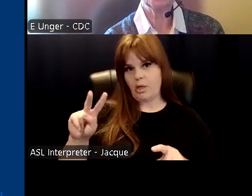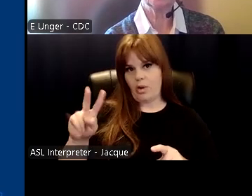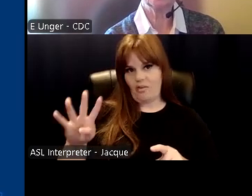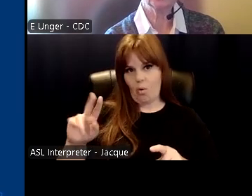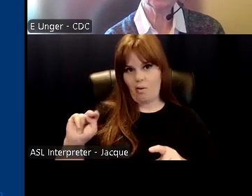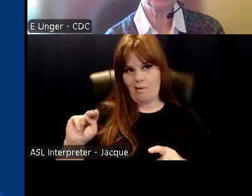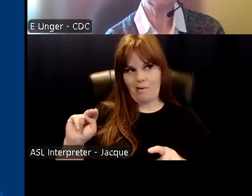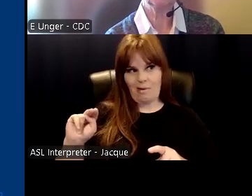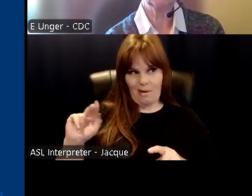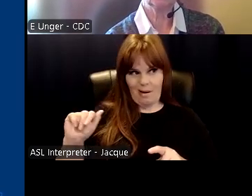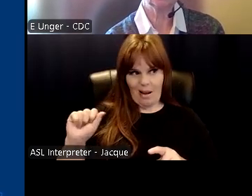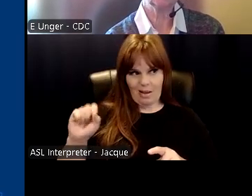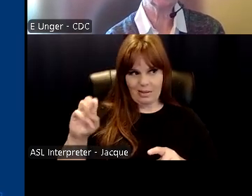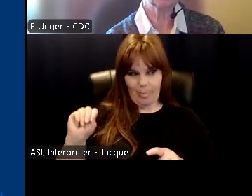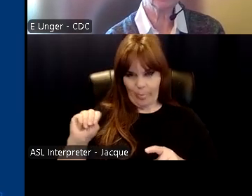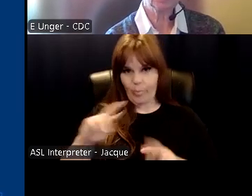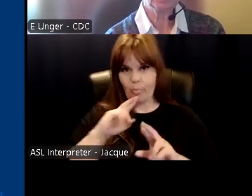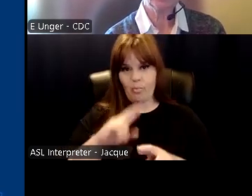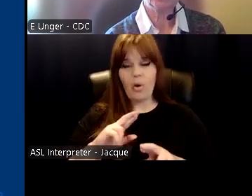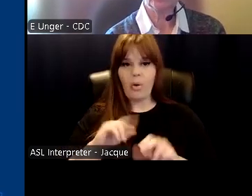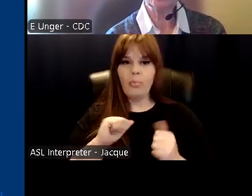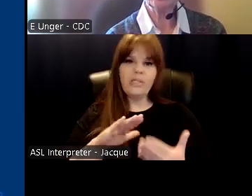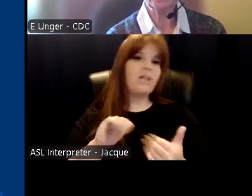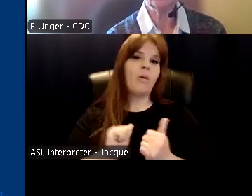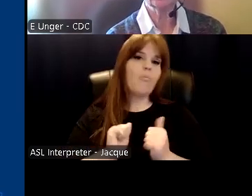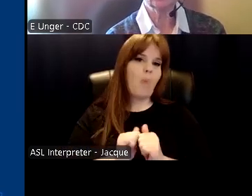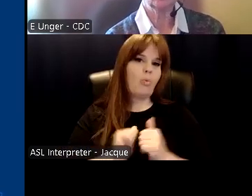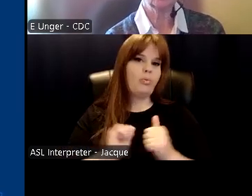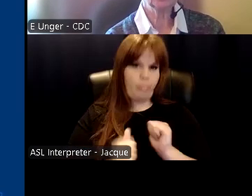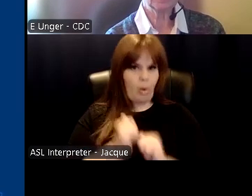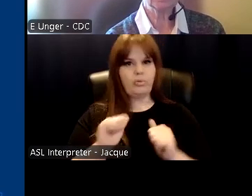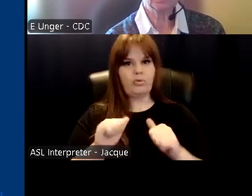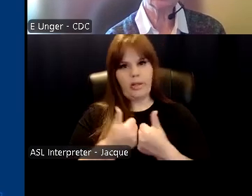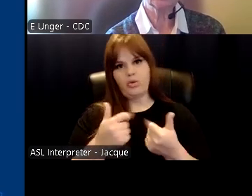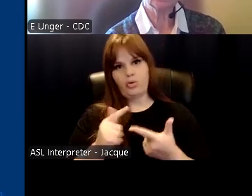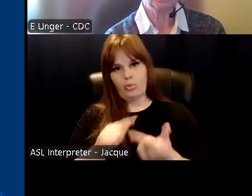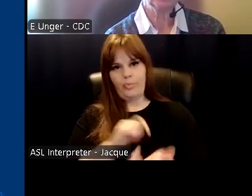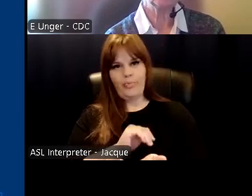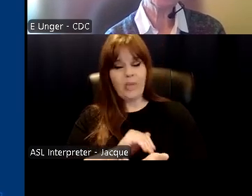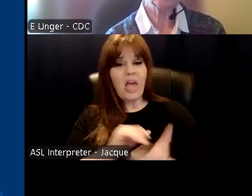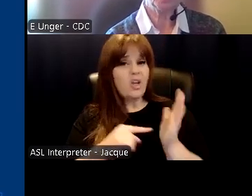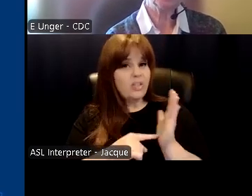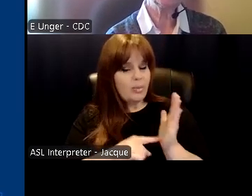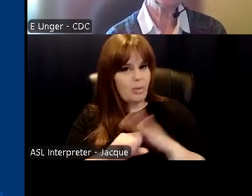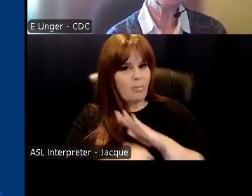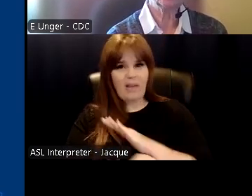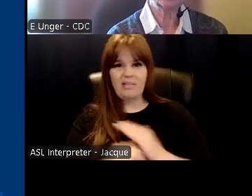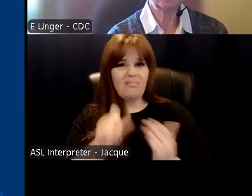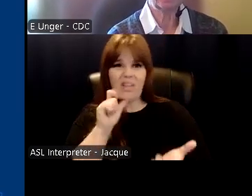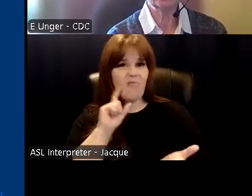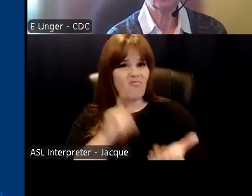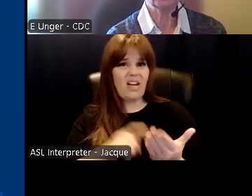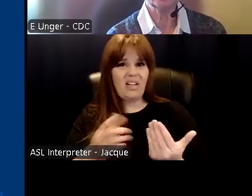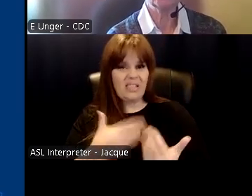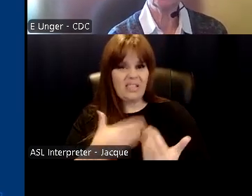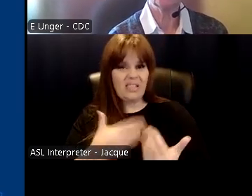present the most challenges to clinicians. They're symptom-based, poorly recognized, and correspond to the group that had